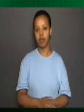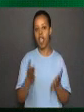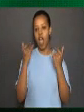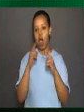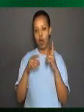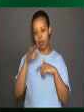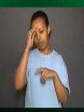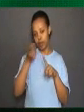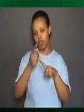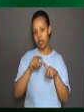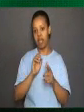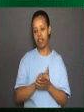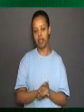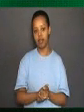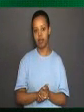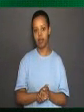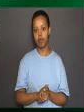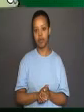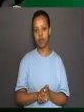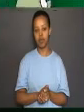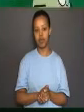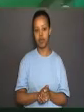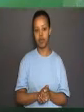Let's get back to our lesson.